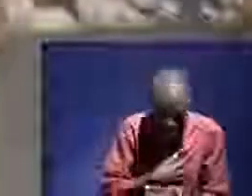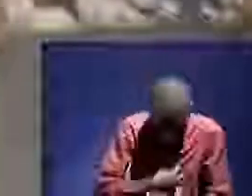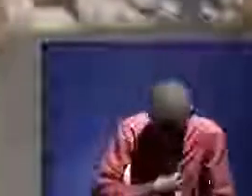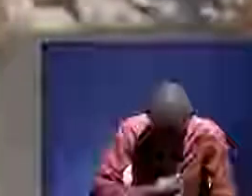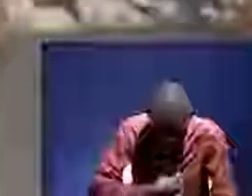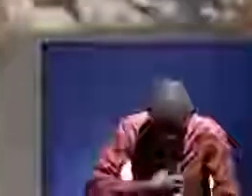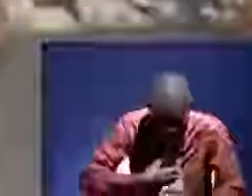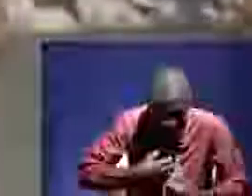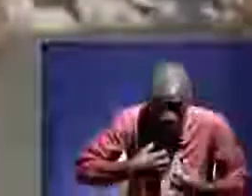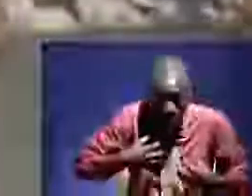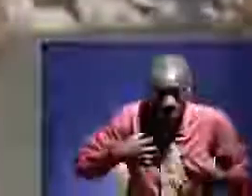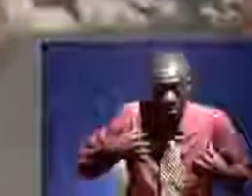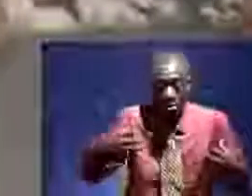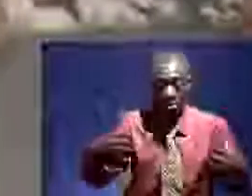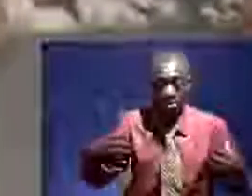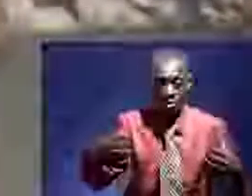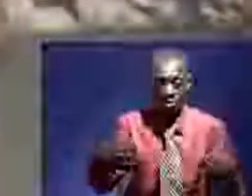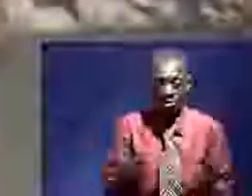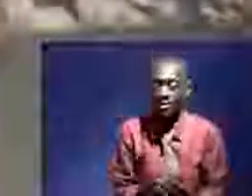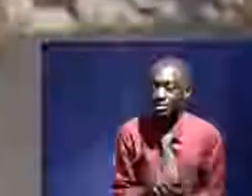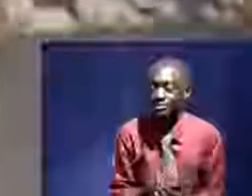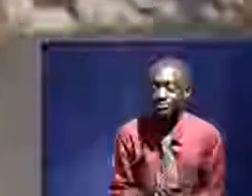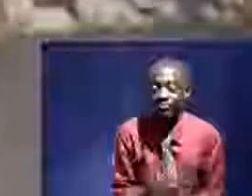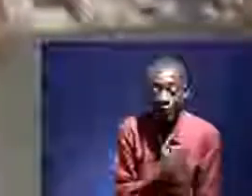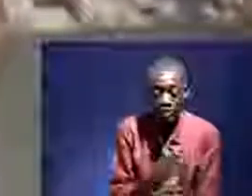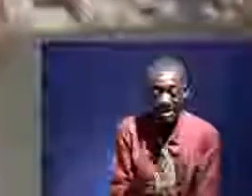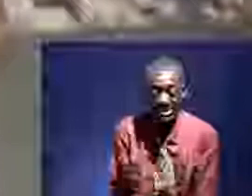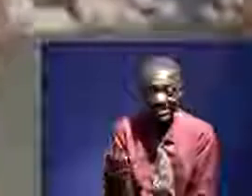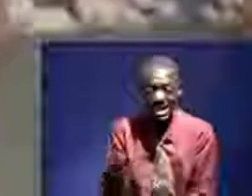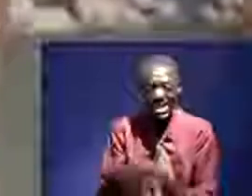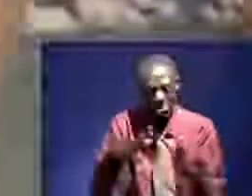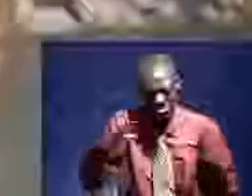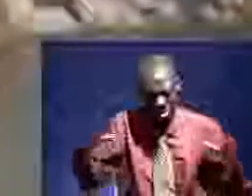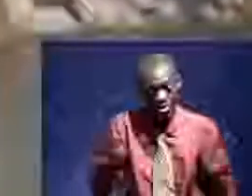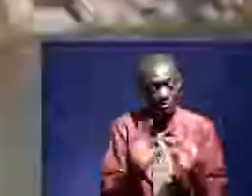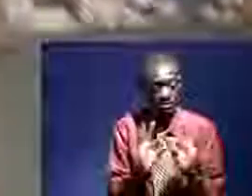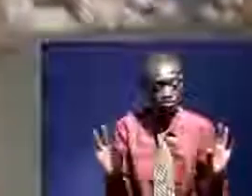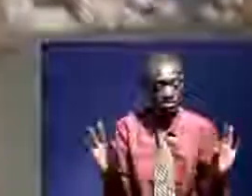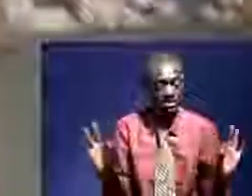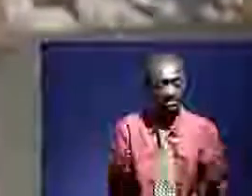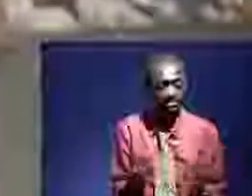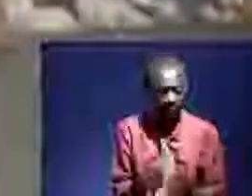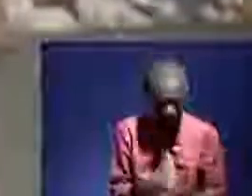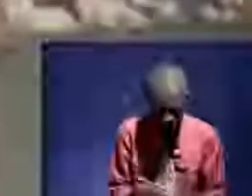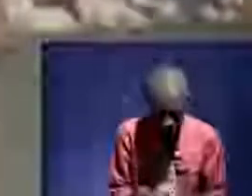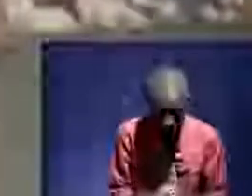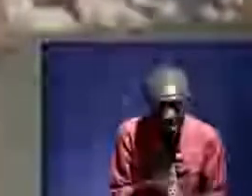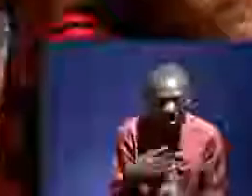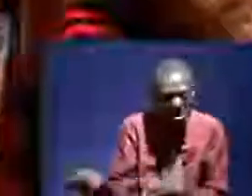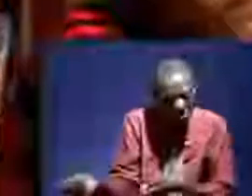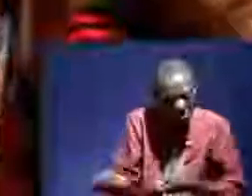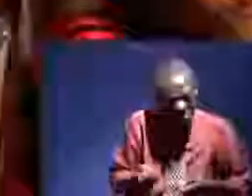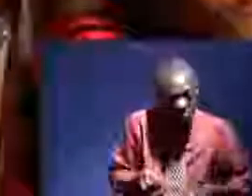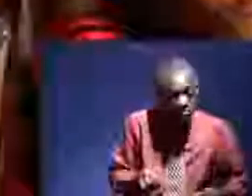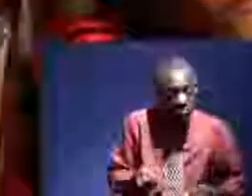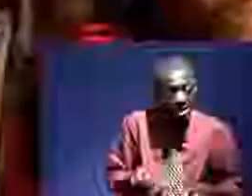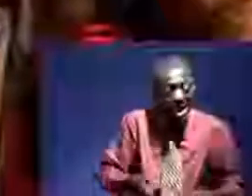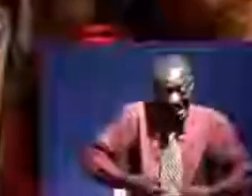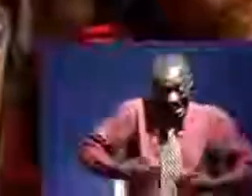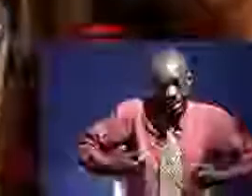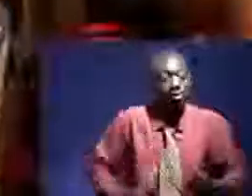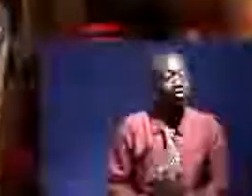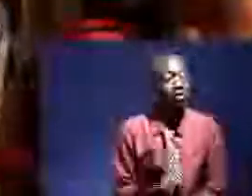Breathe out through the mouth. Alafu uhakikishe yamepanuka vizuri. Breathe in through the nose. Vuta hewa kutoka kwenye mapua. Expand